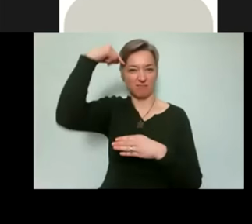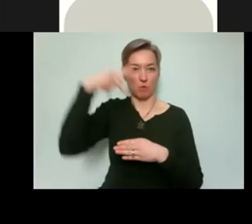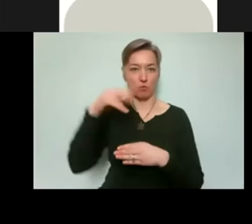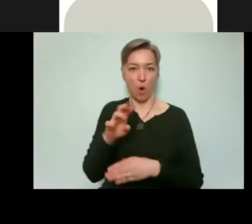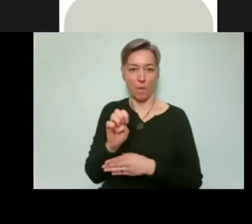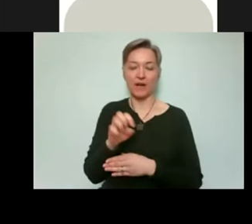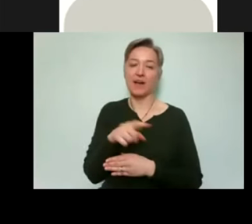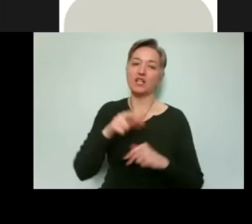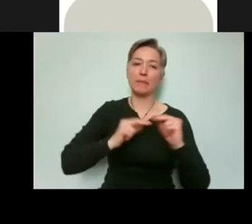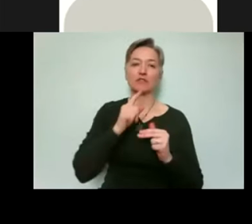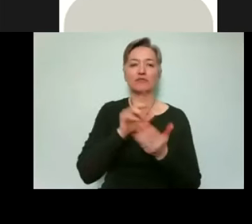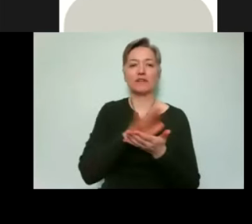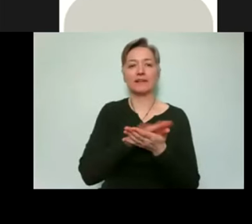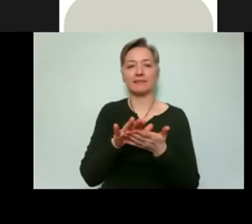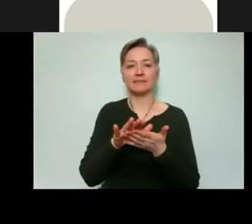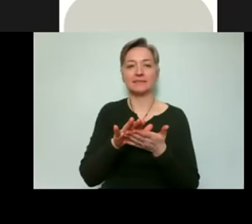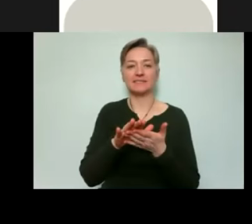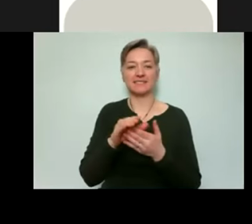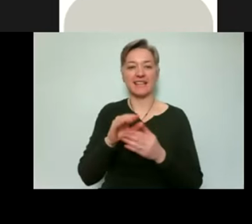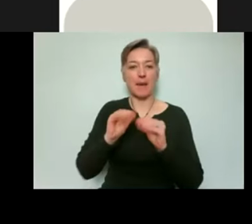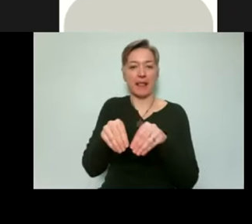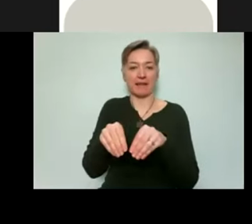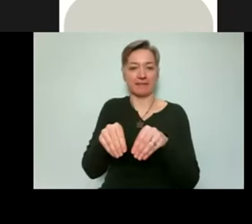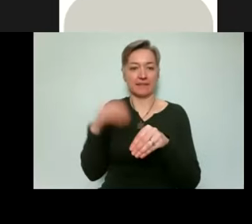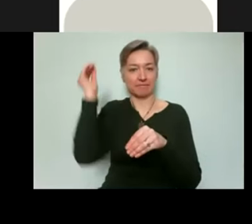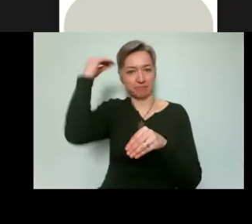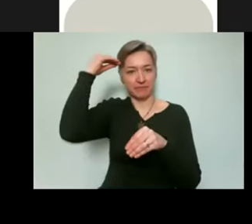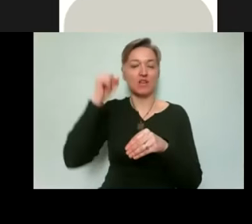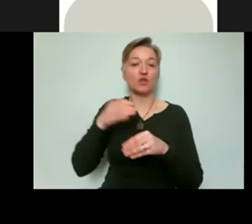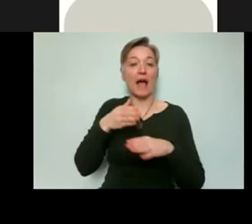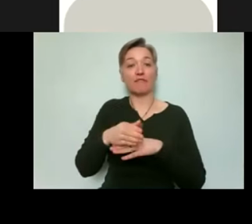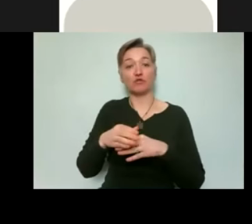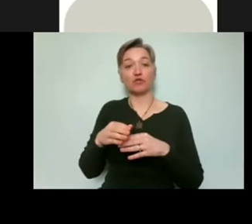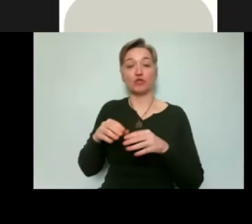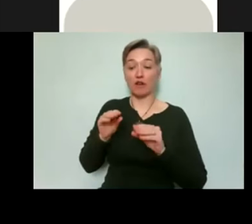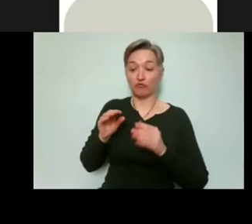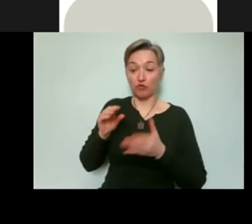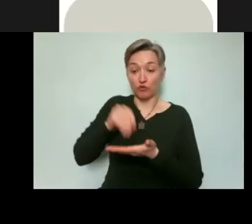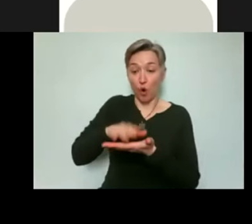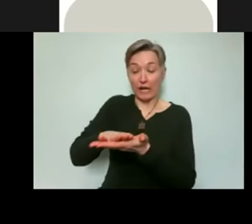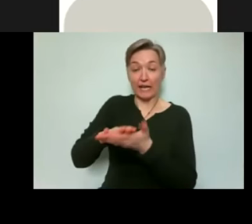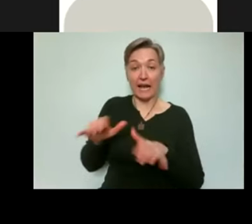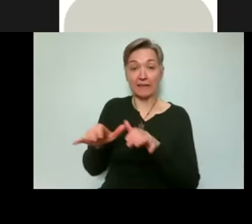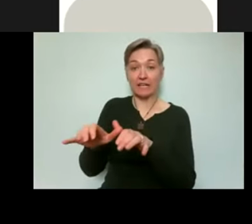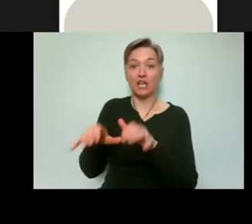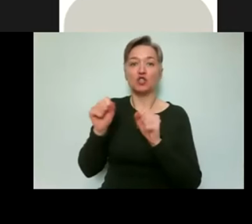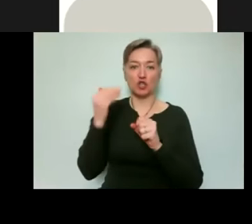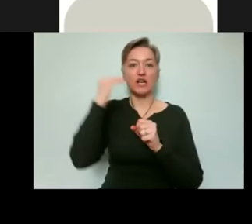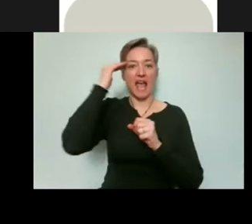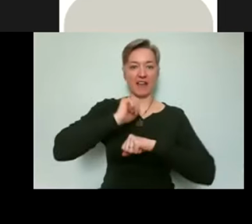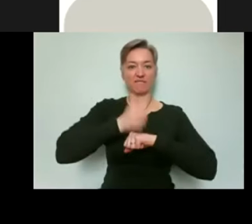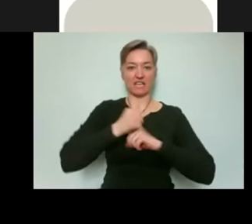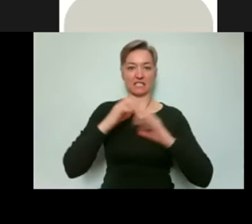nice implant so that after recording activity in freely moving context, she could then head fix the animals and show